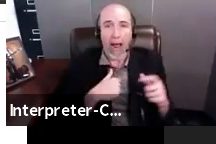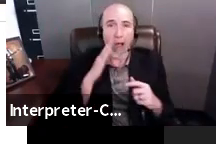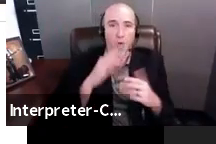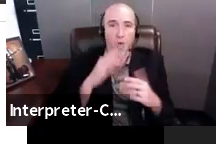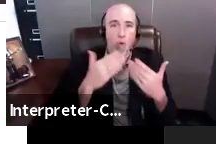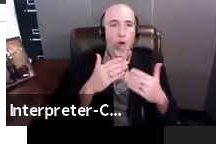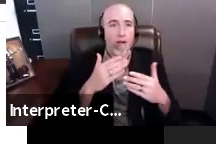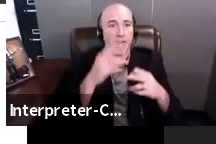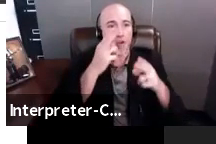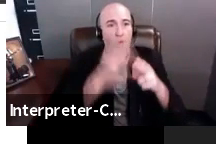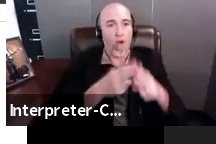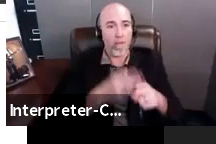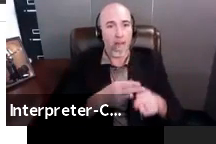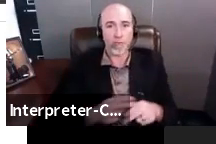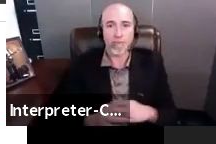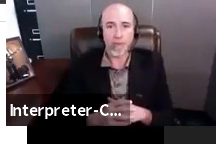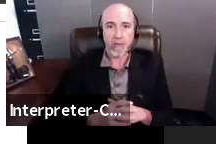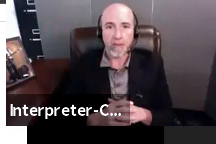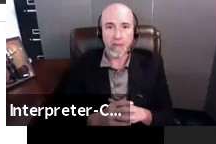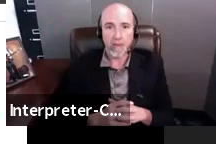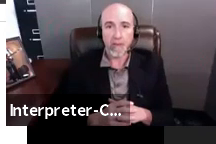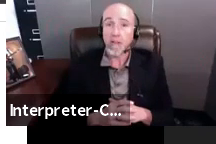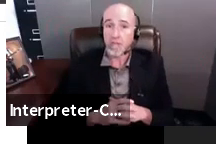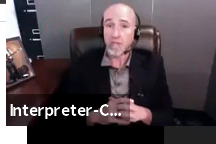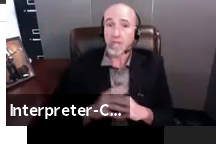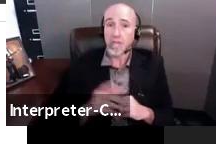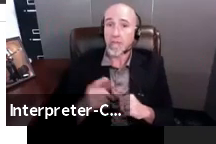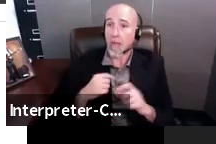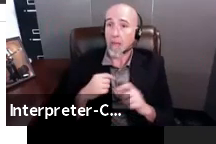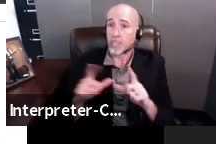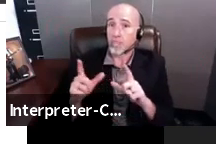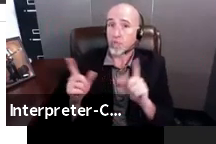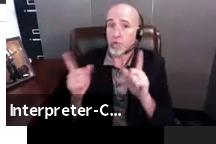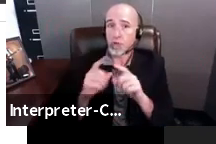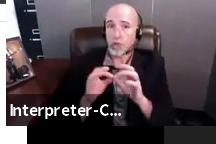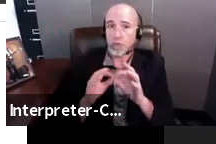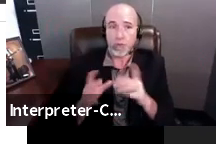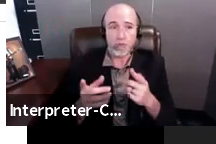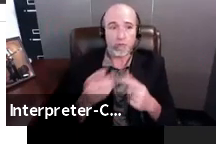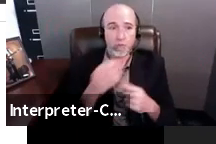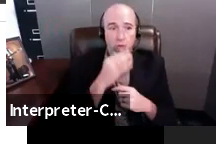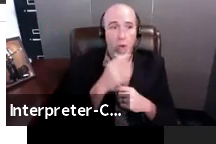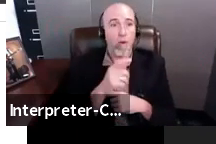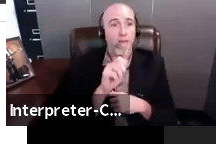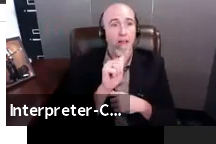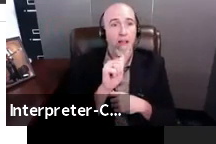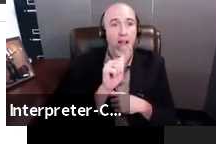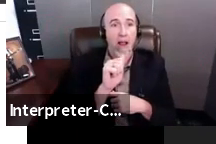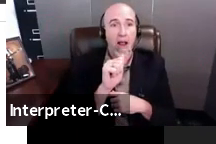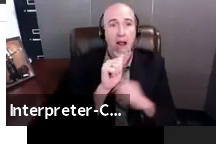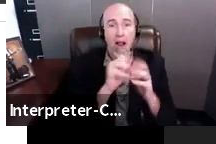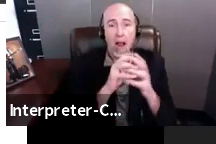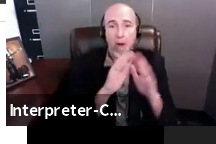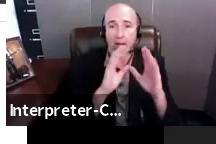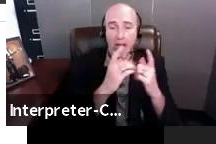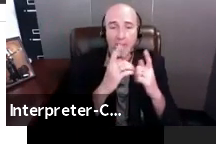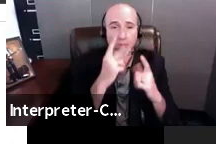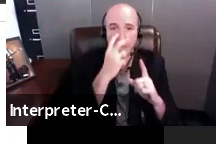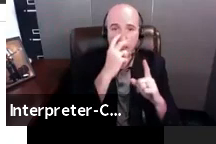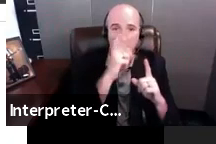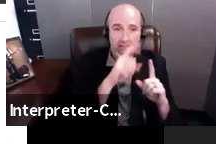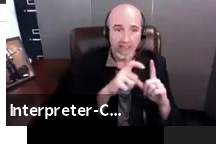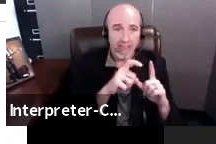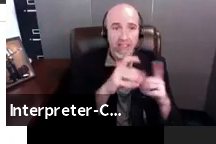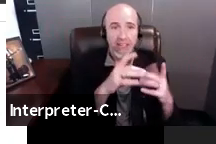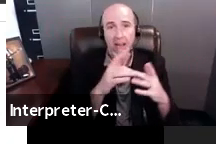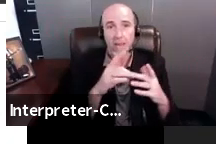and call them out. I have them up there, Ron. All right, we have the American Council of the Blind of Texas, led by Ms.